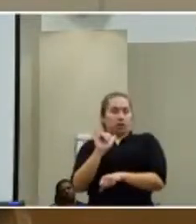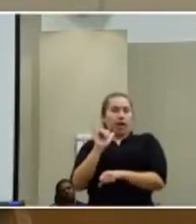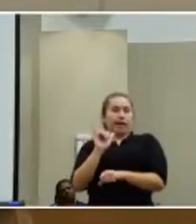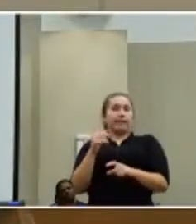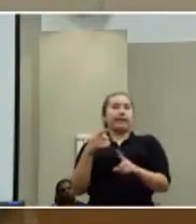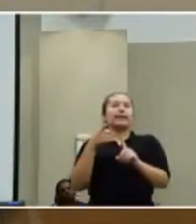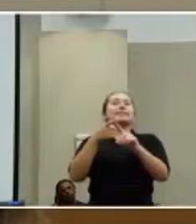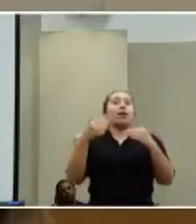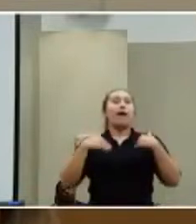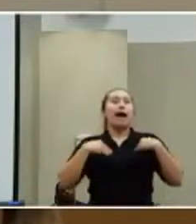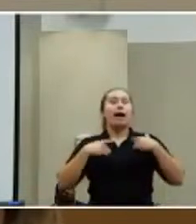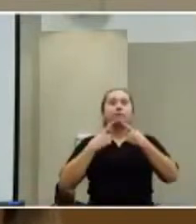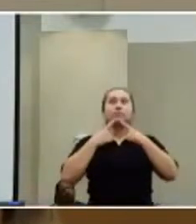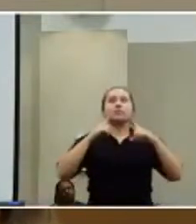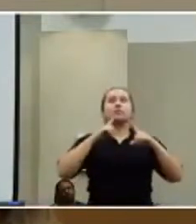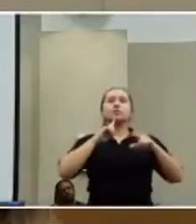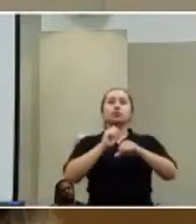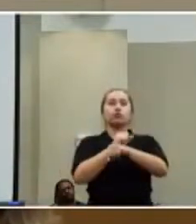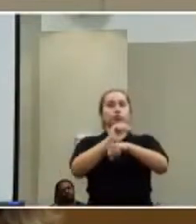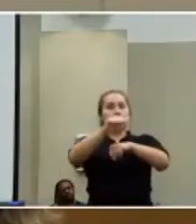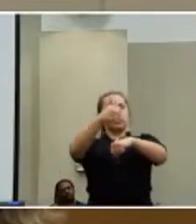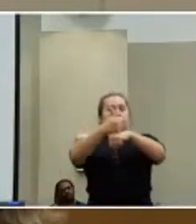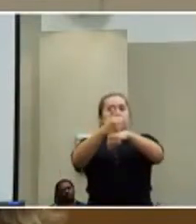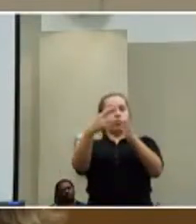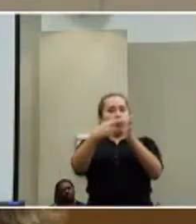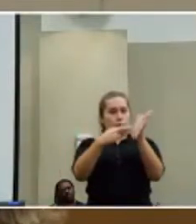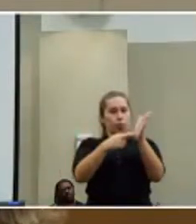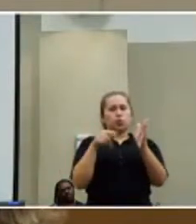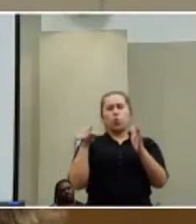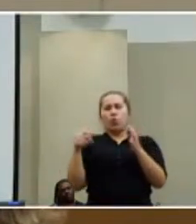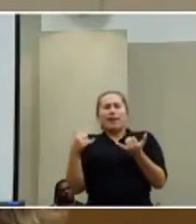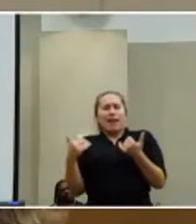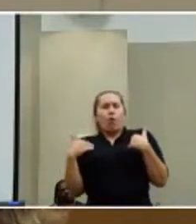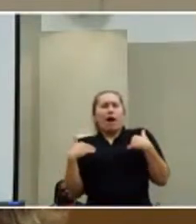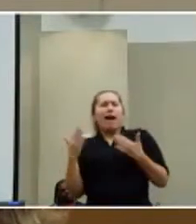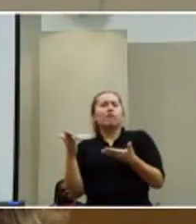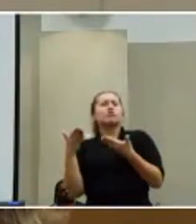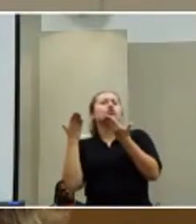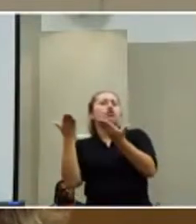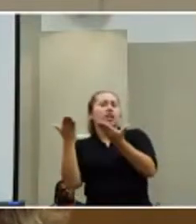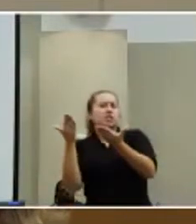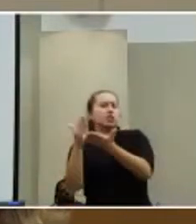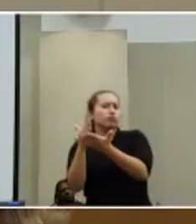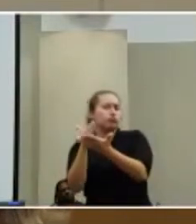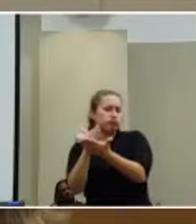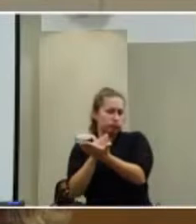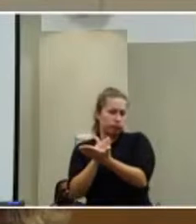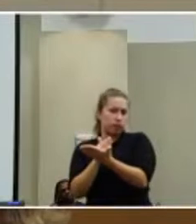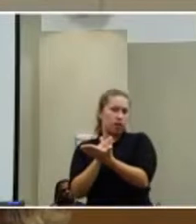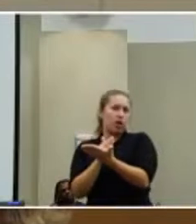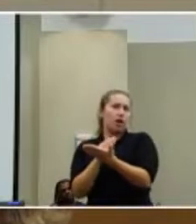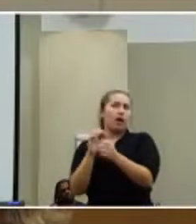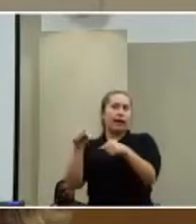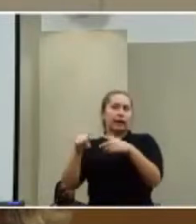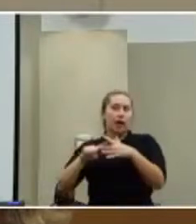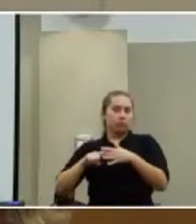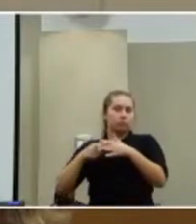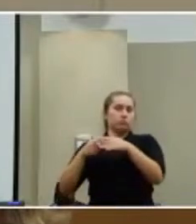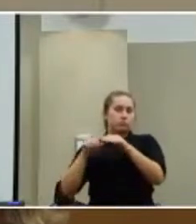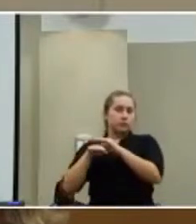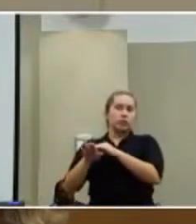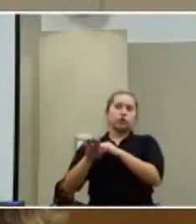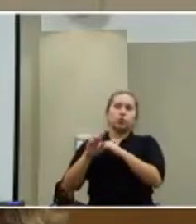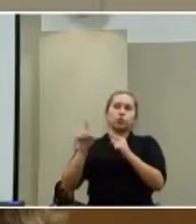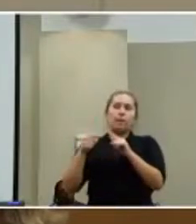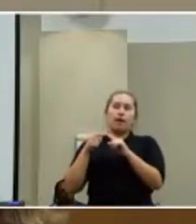final guidelines into place. So this would be a proposed set of guidelines that would be issued on the accessibility of